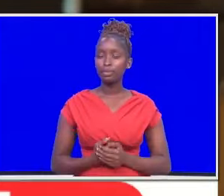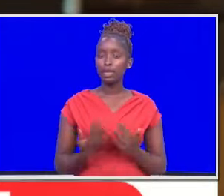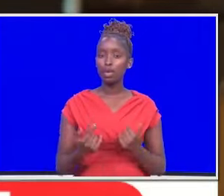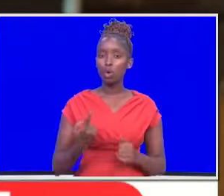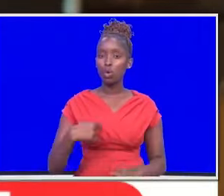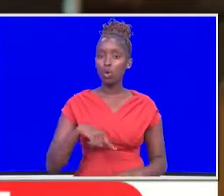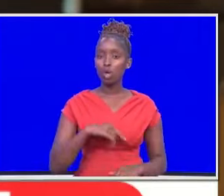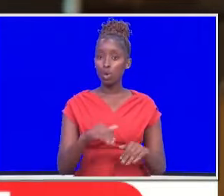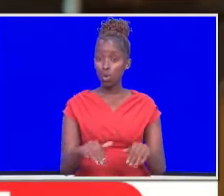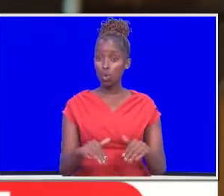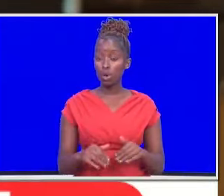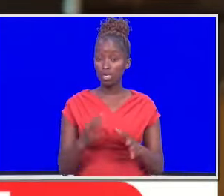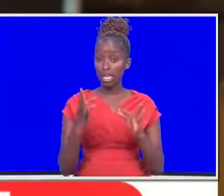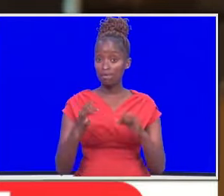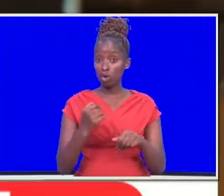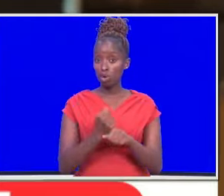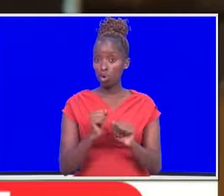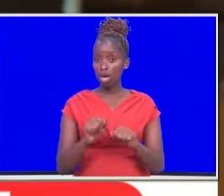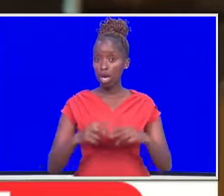tunangojea ifanywe